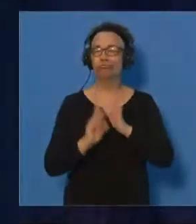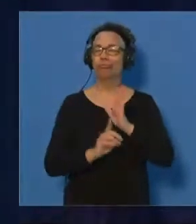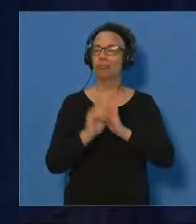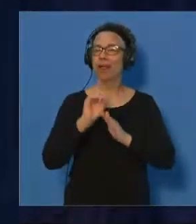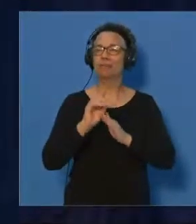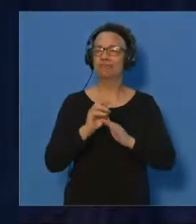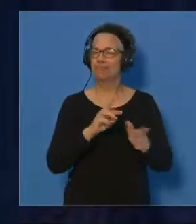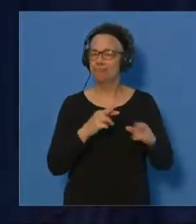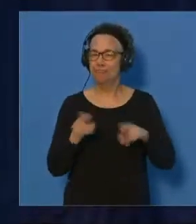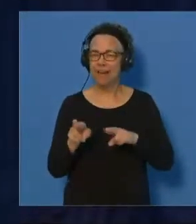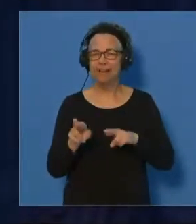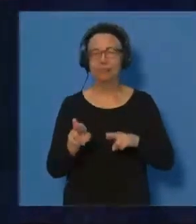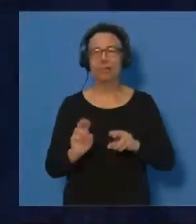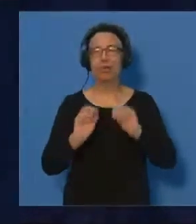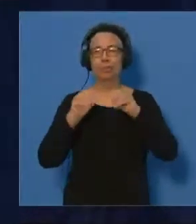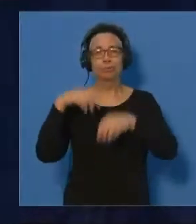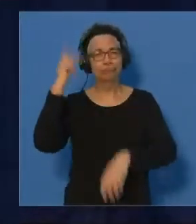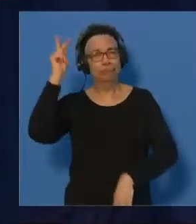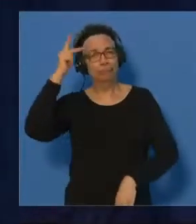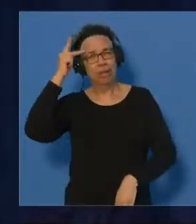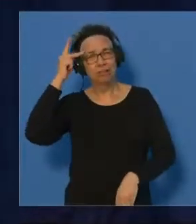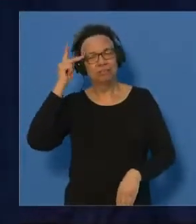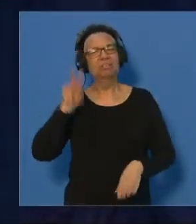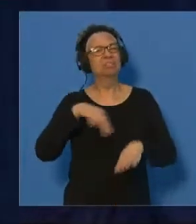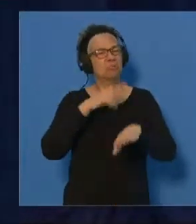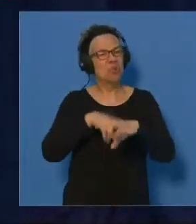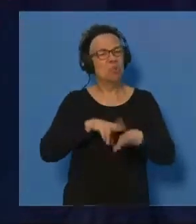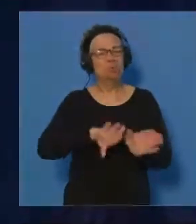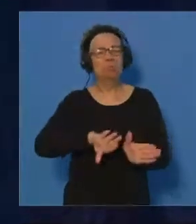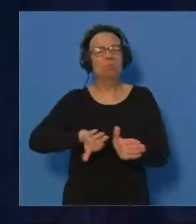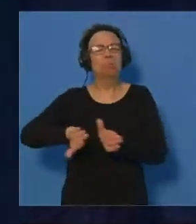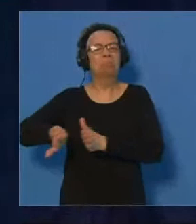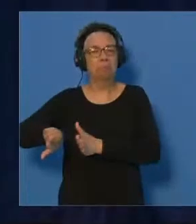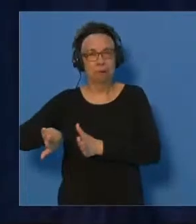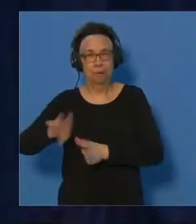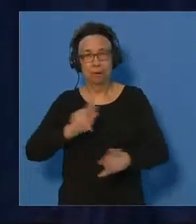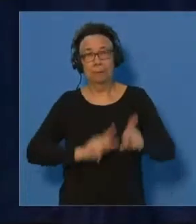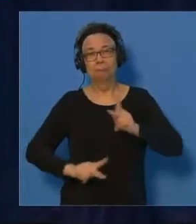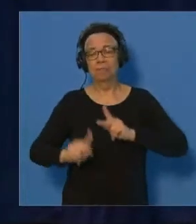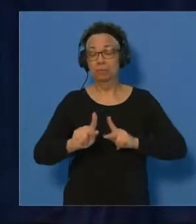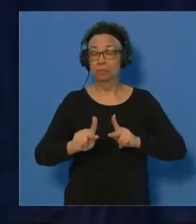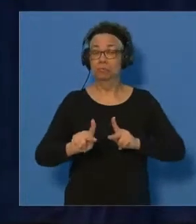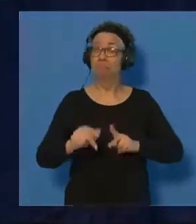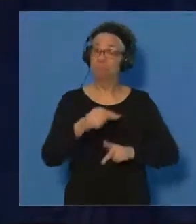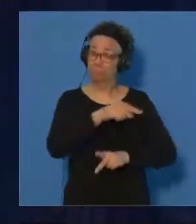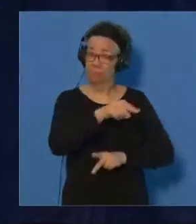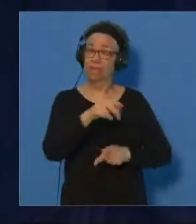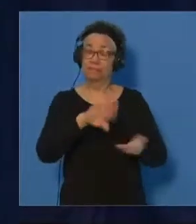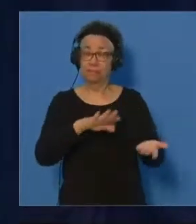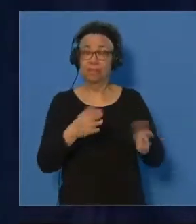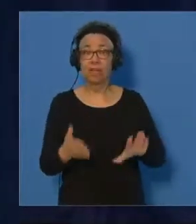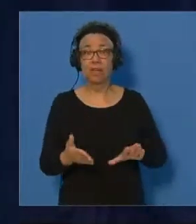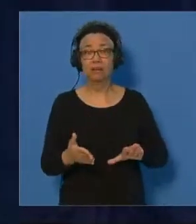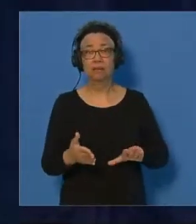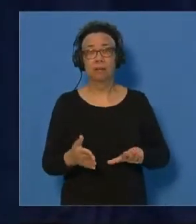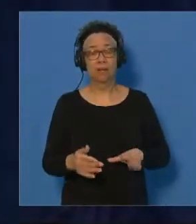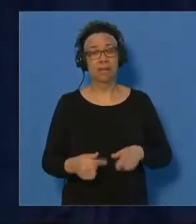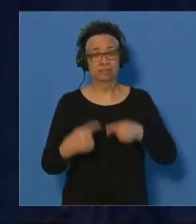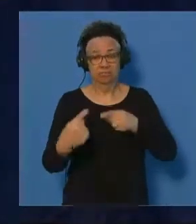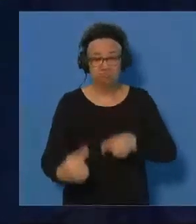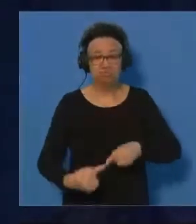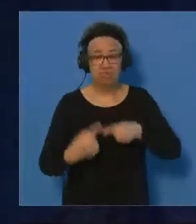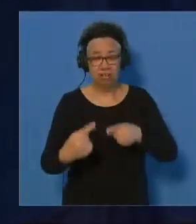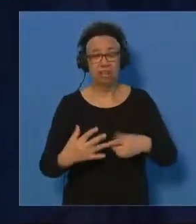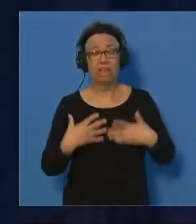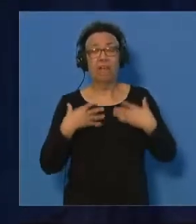we would have been ready to put politics as usual aside. People have died. People are fighting to restore their